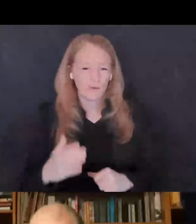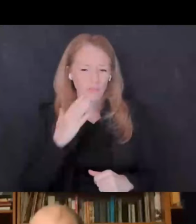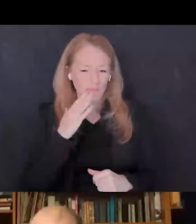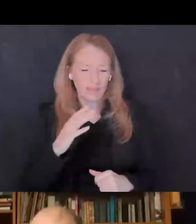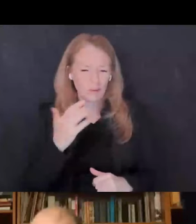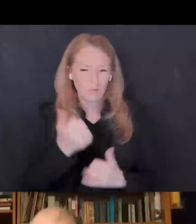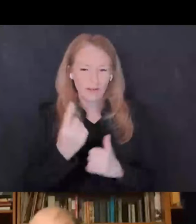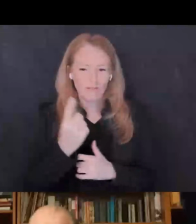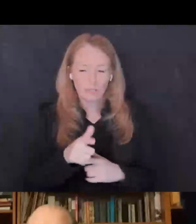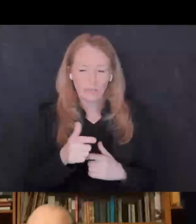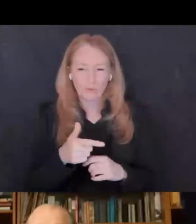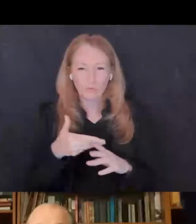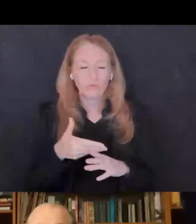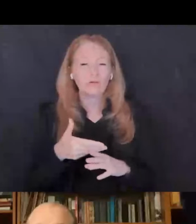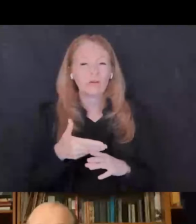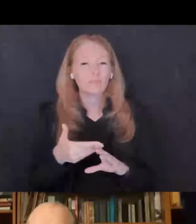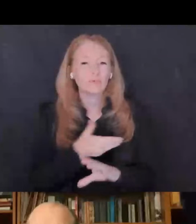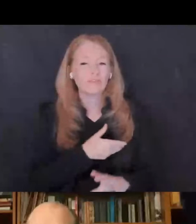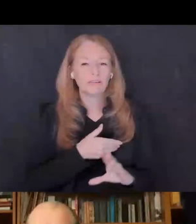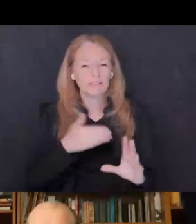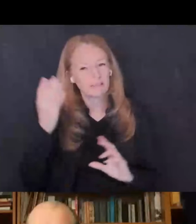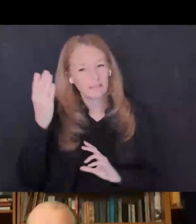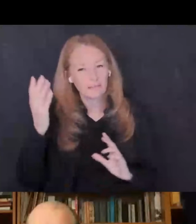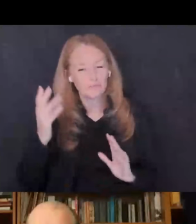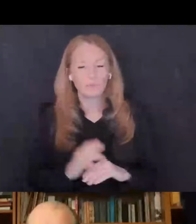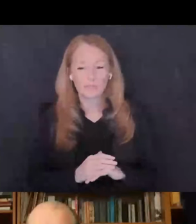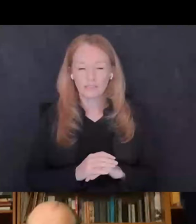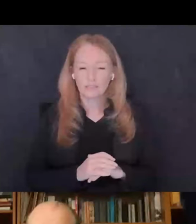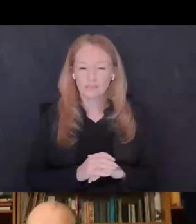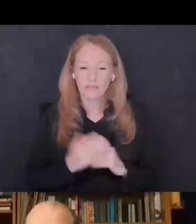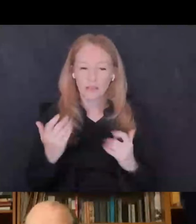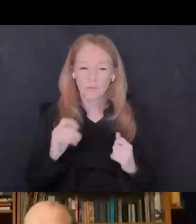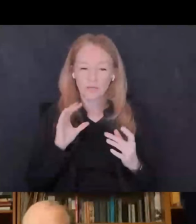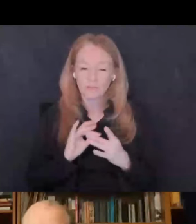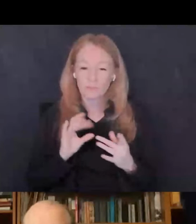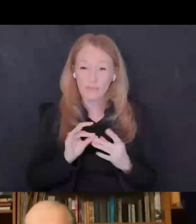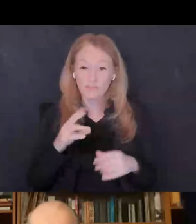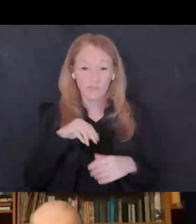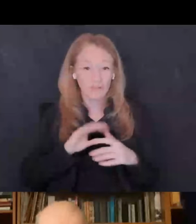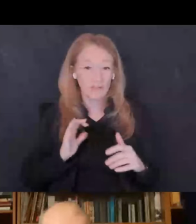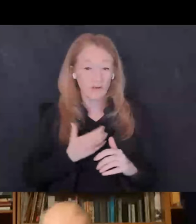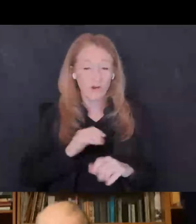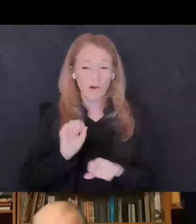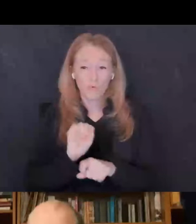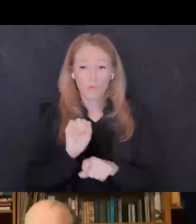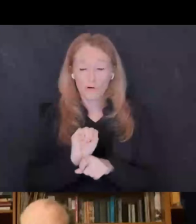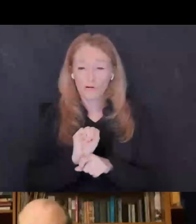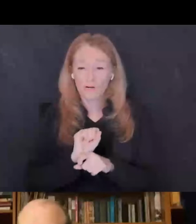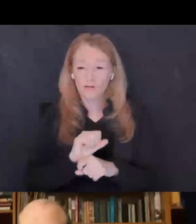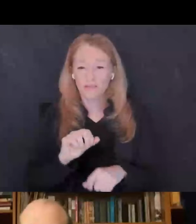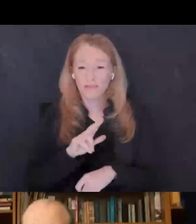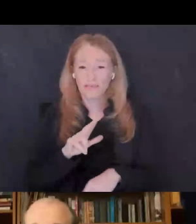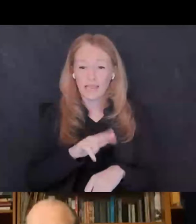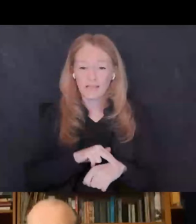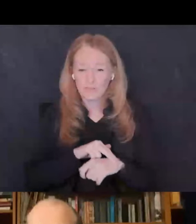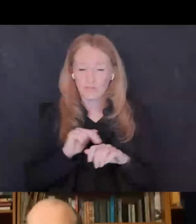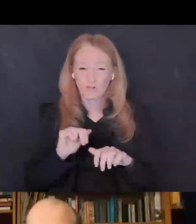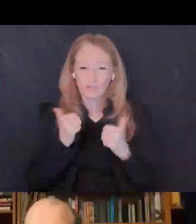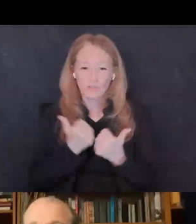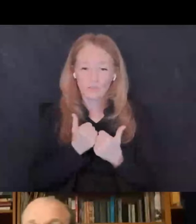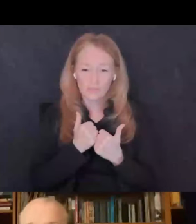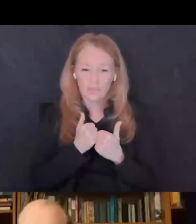you. I just wanted to say real quickly that in our work, the National Association of State Mental Health